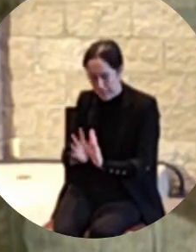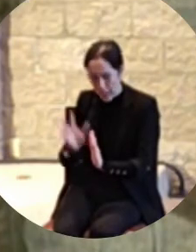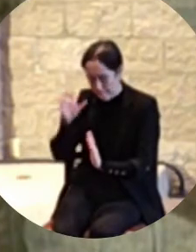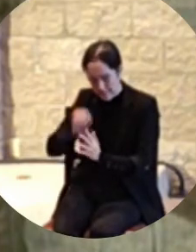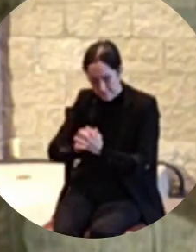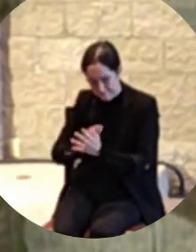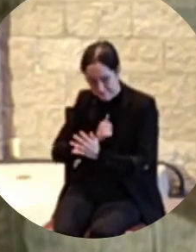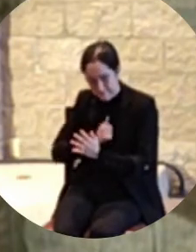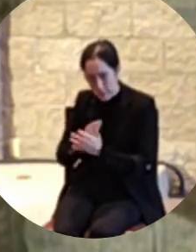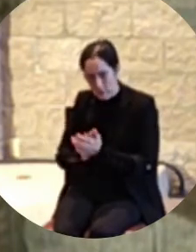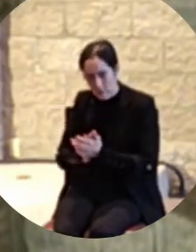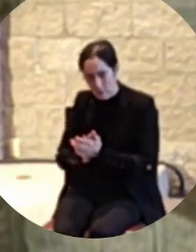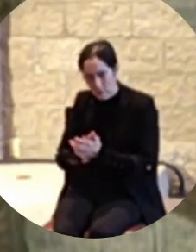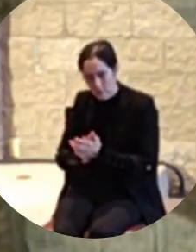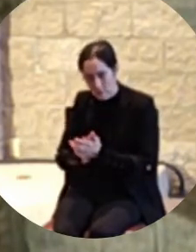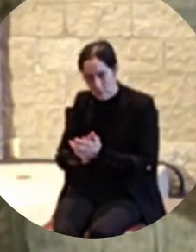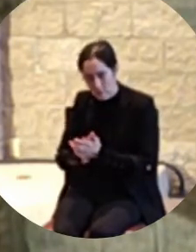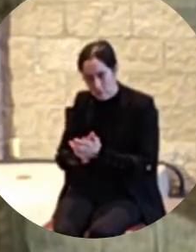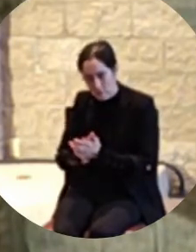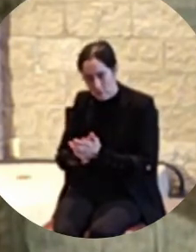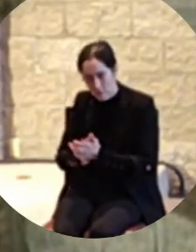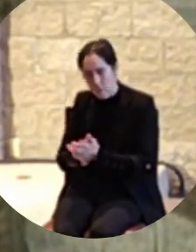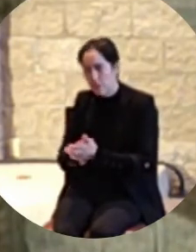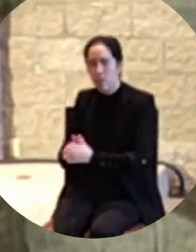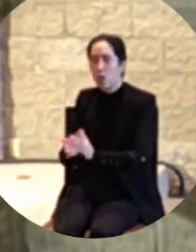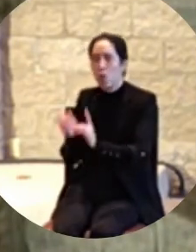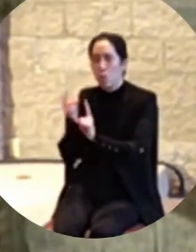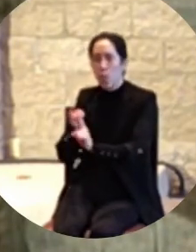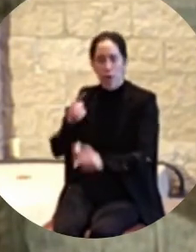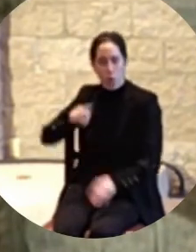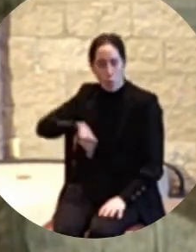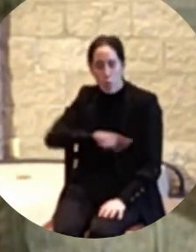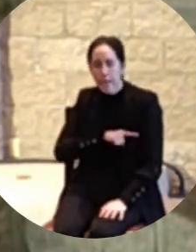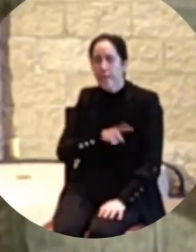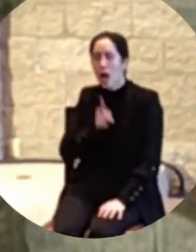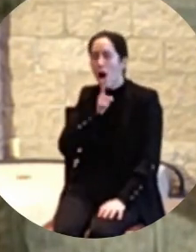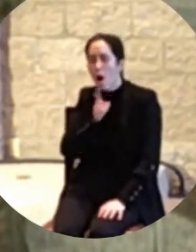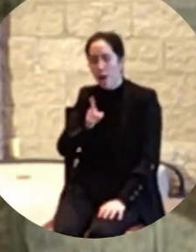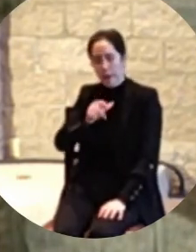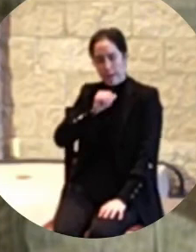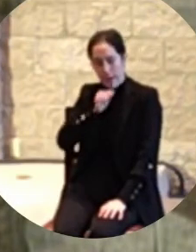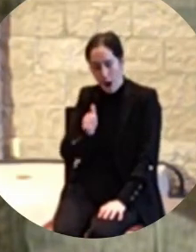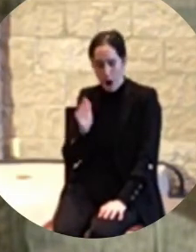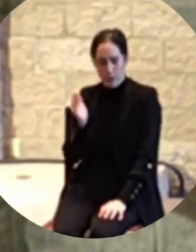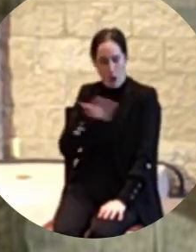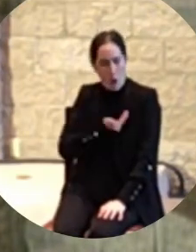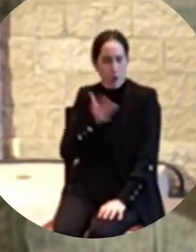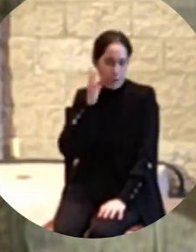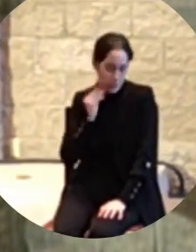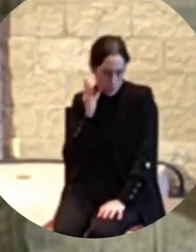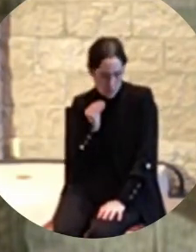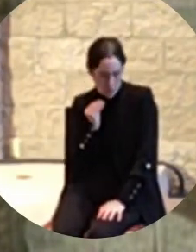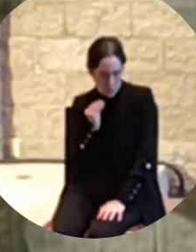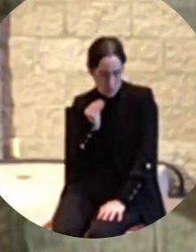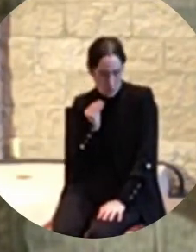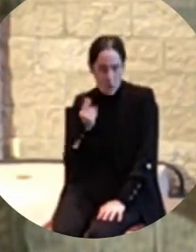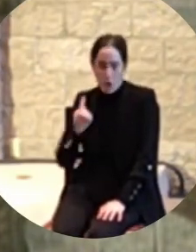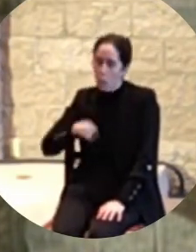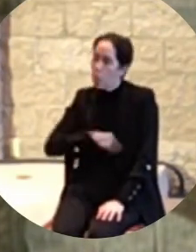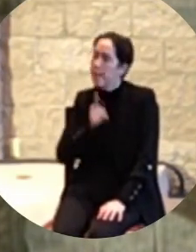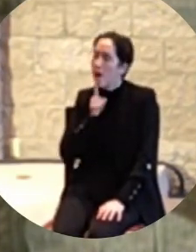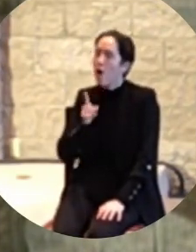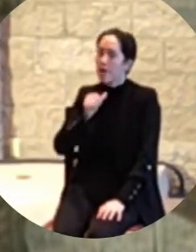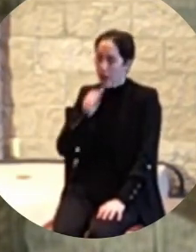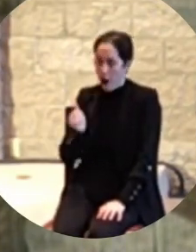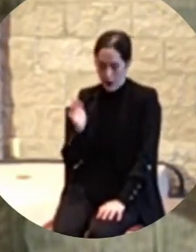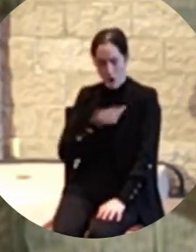we are not our experiences. We are not. We are not our